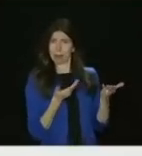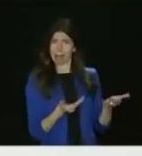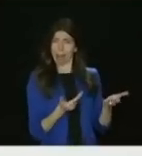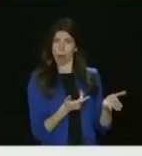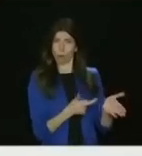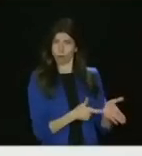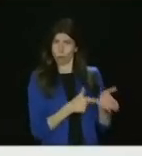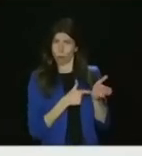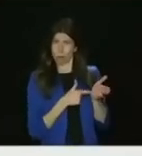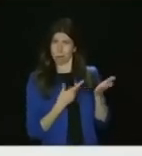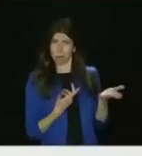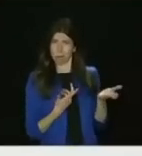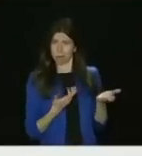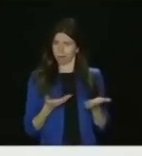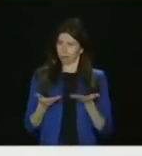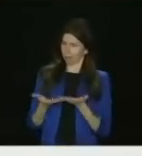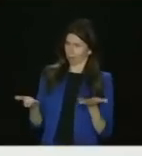week of